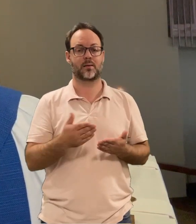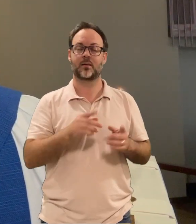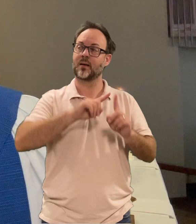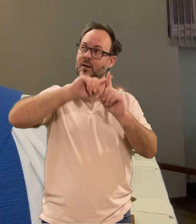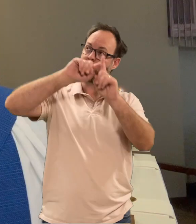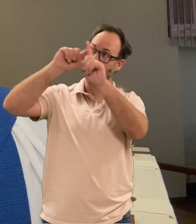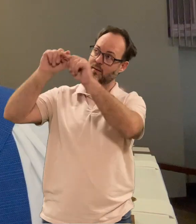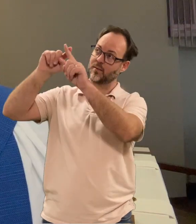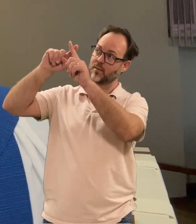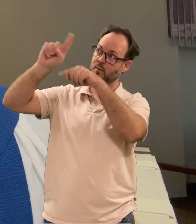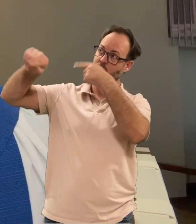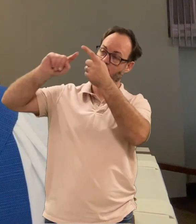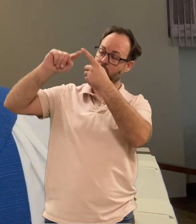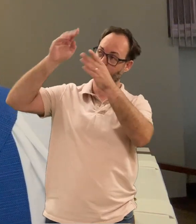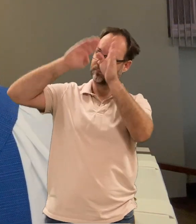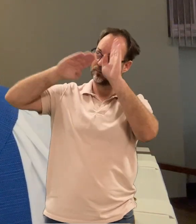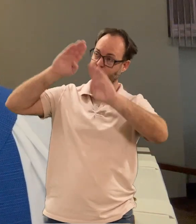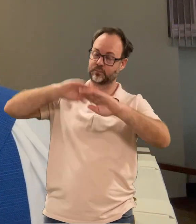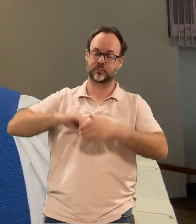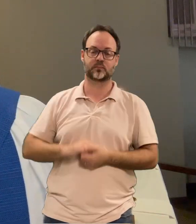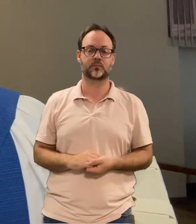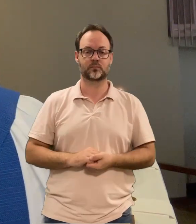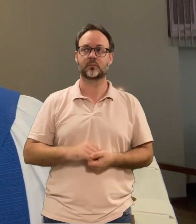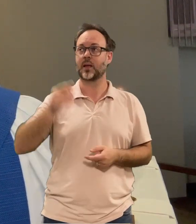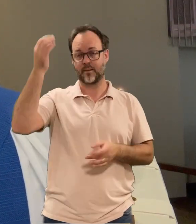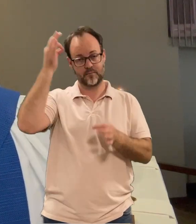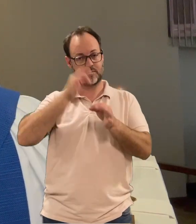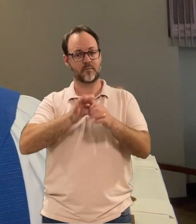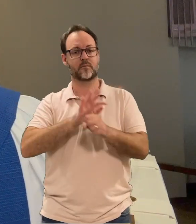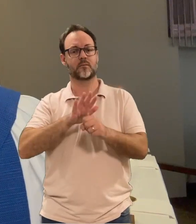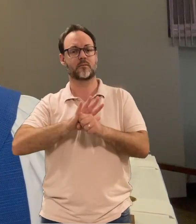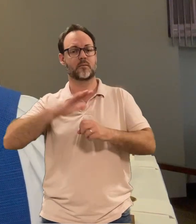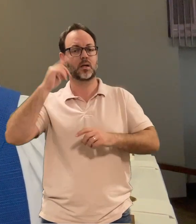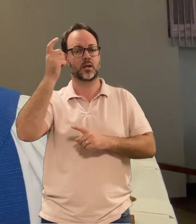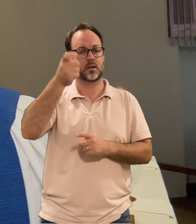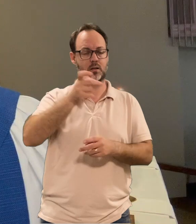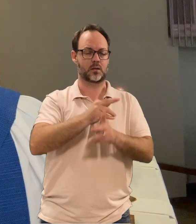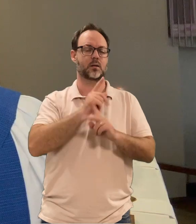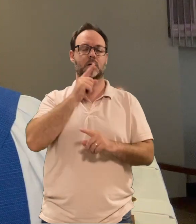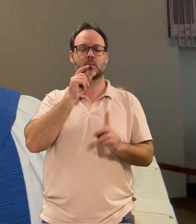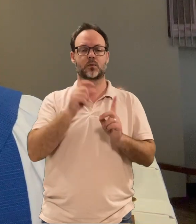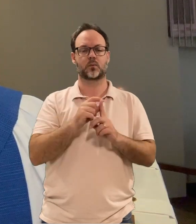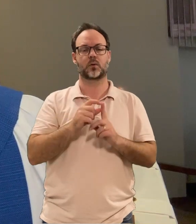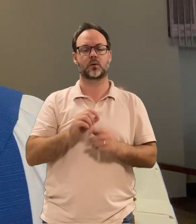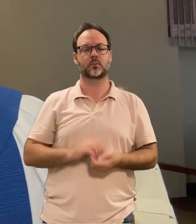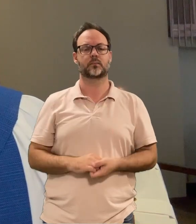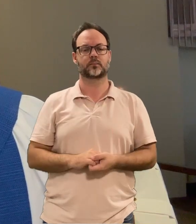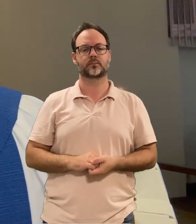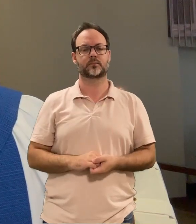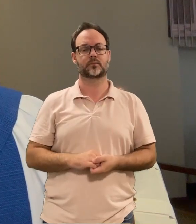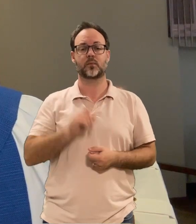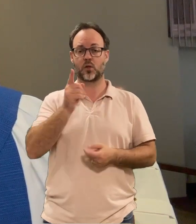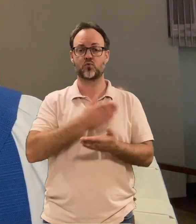things. Turn to him in times of trouble. He is faithful to you. He keeps his